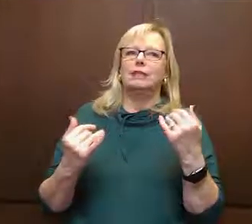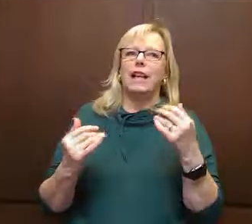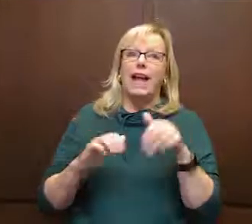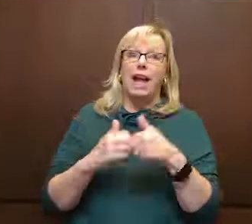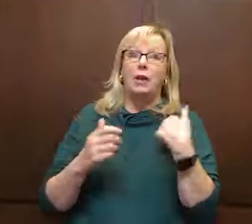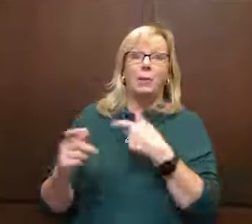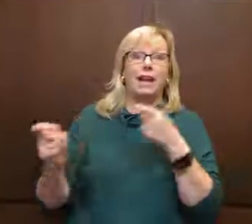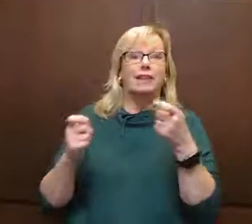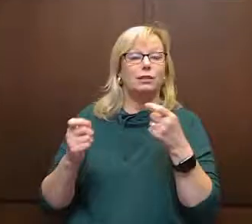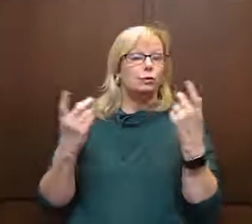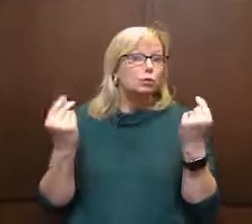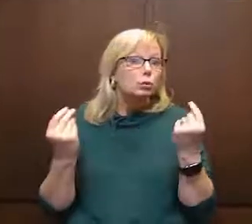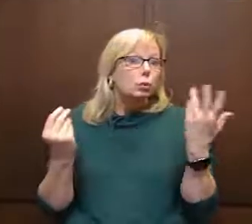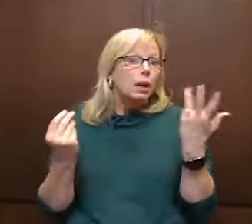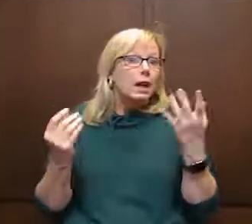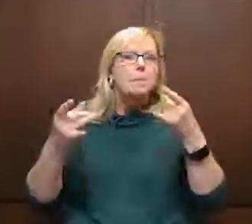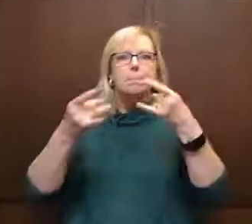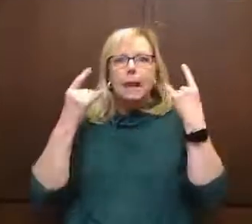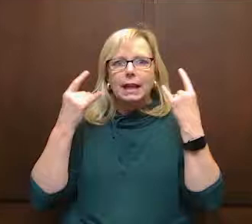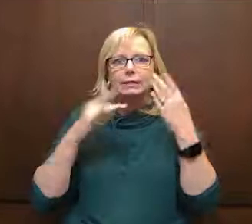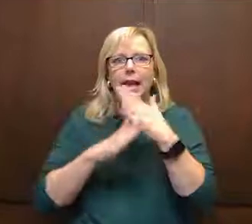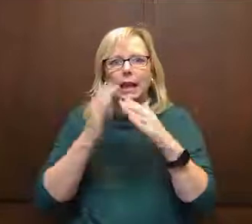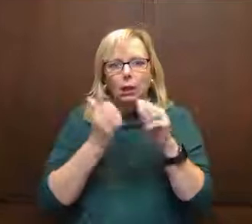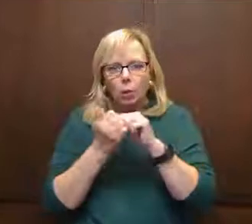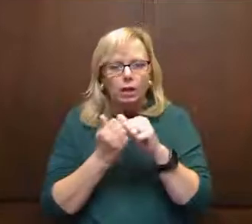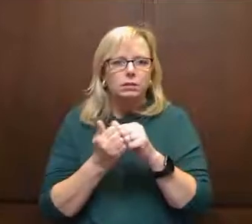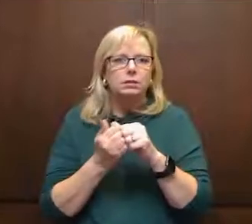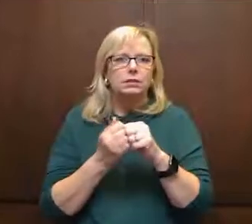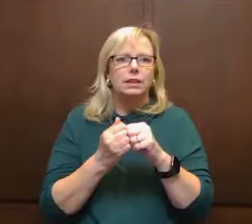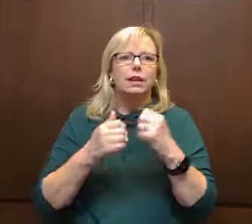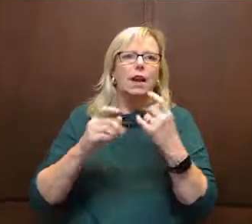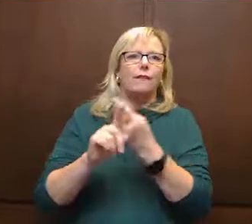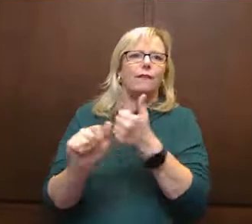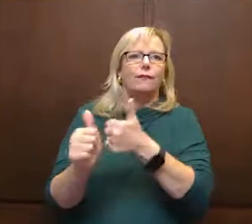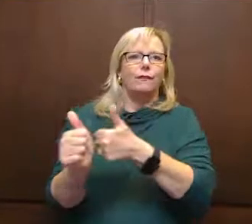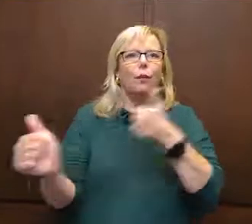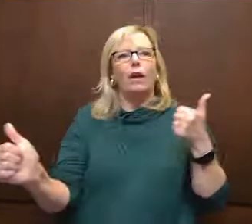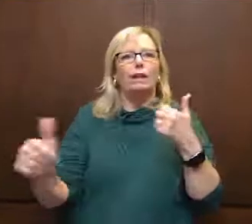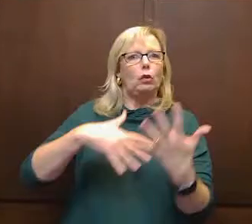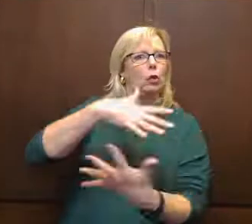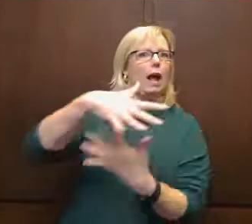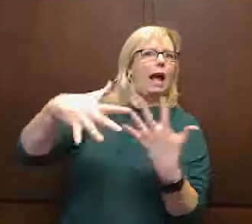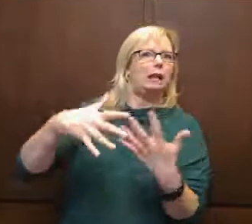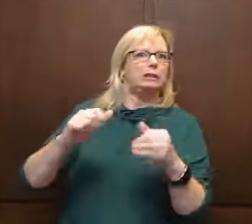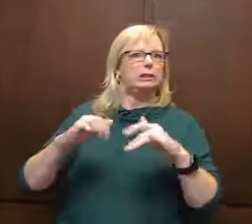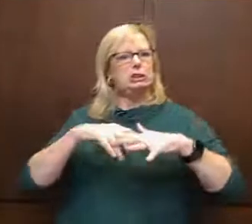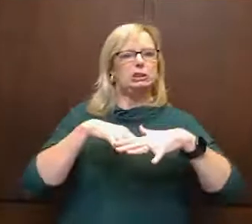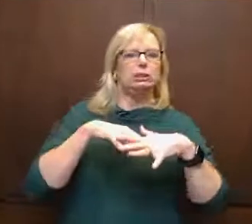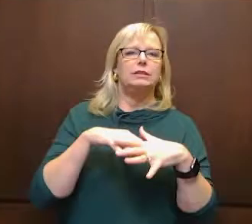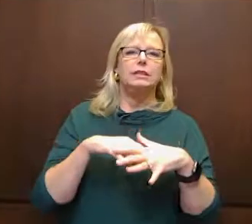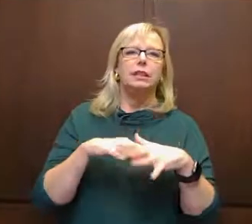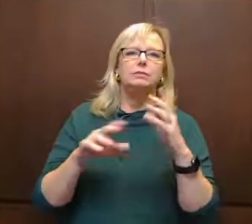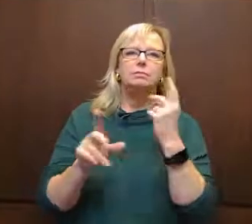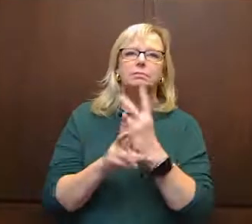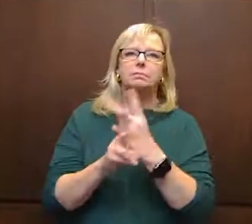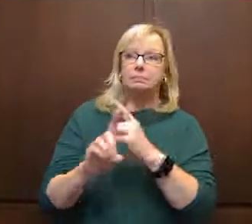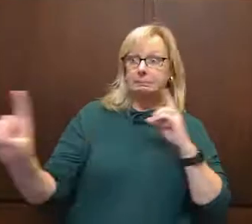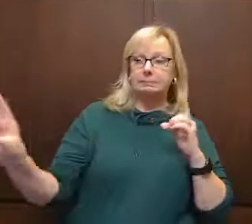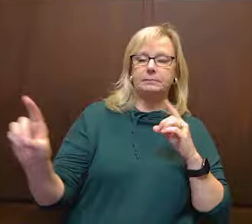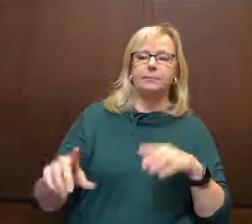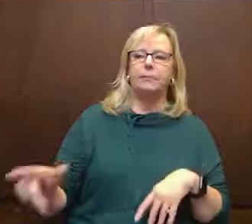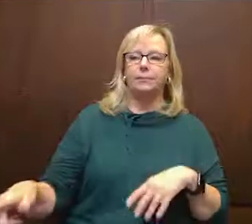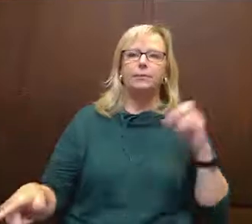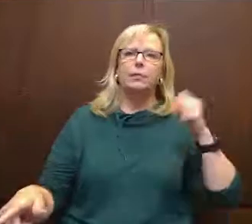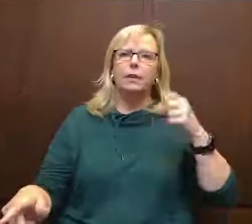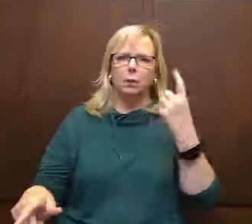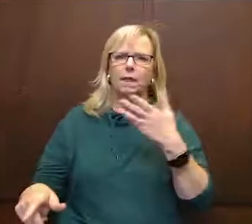handle it is masks and washing your hands, staying out of crowds if you can, and watch your social distance. Well, that's the